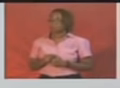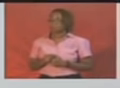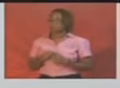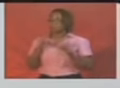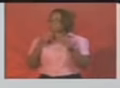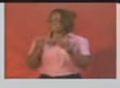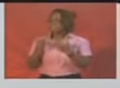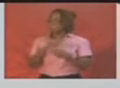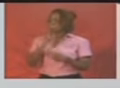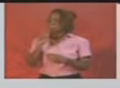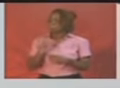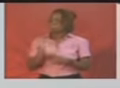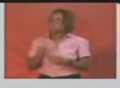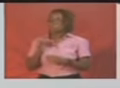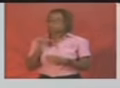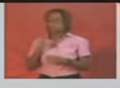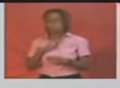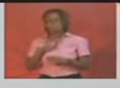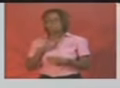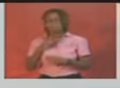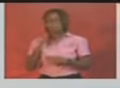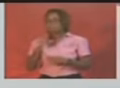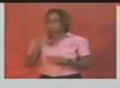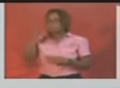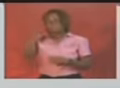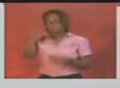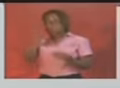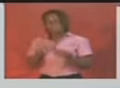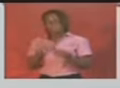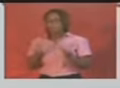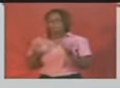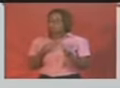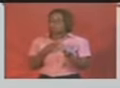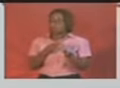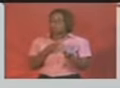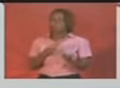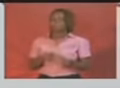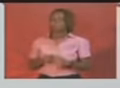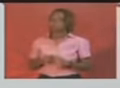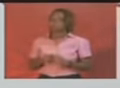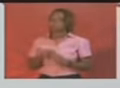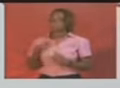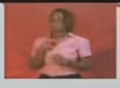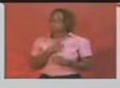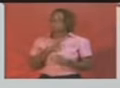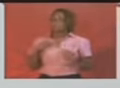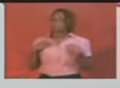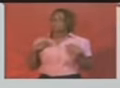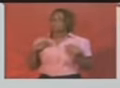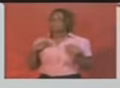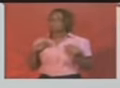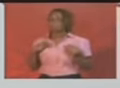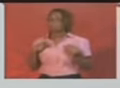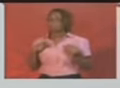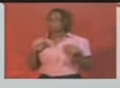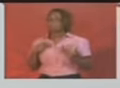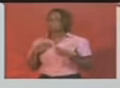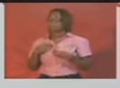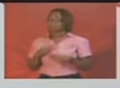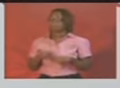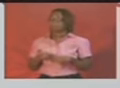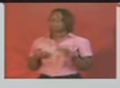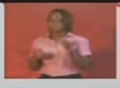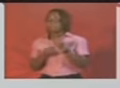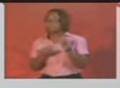to remember that these are, for now, yearly calculations that we are looking at. So there